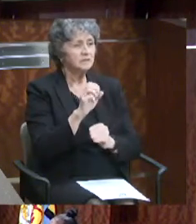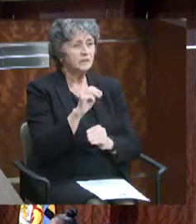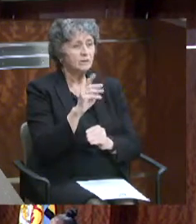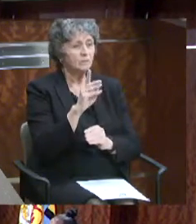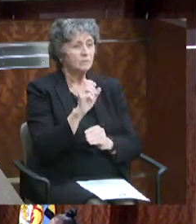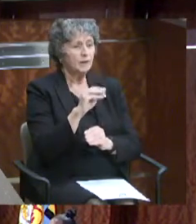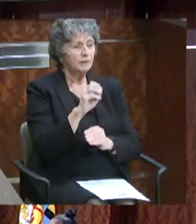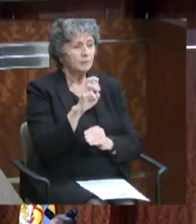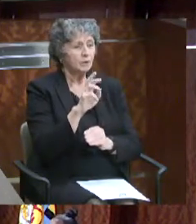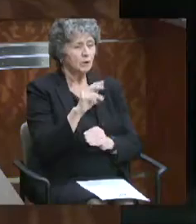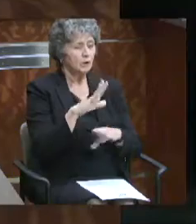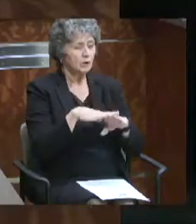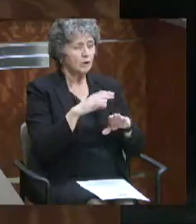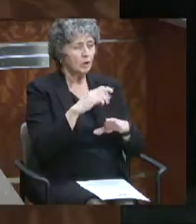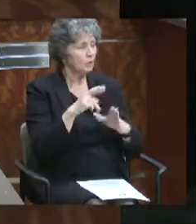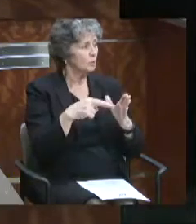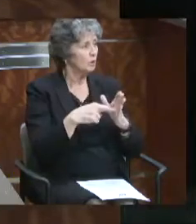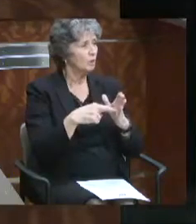roll.